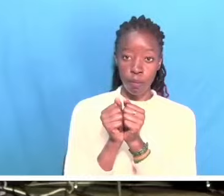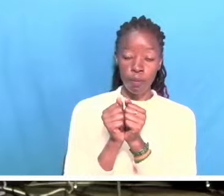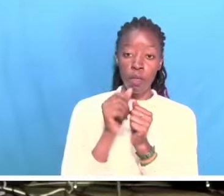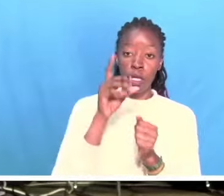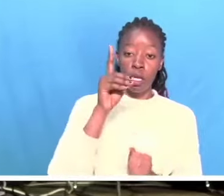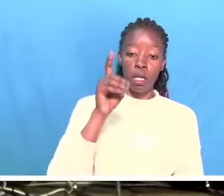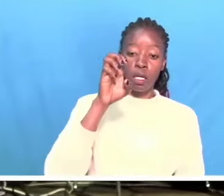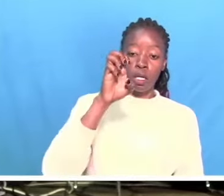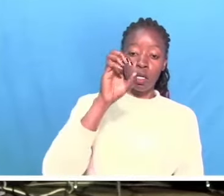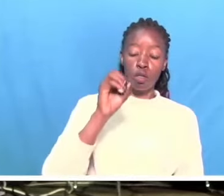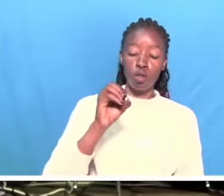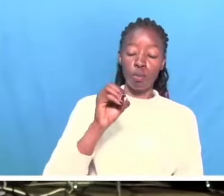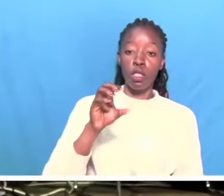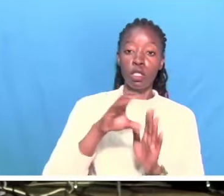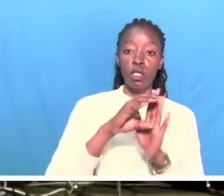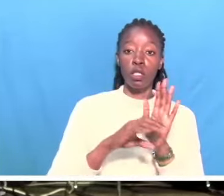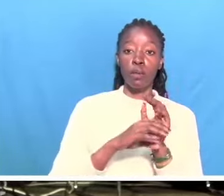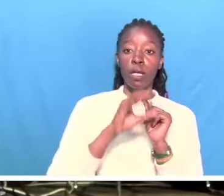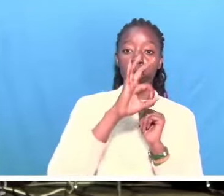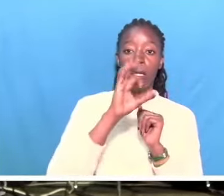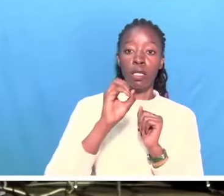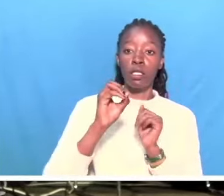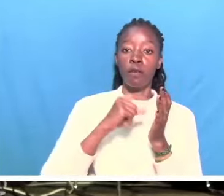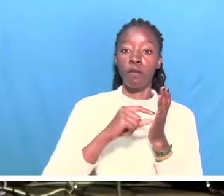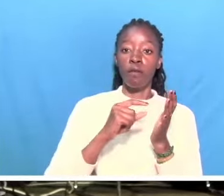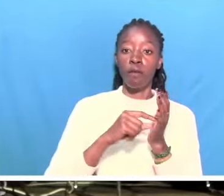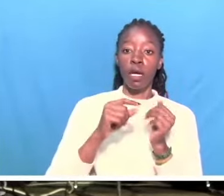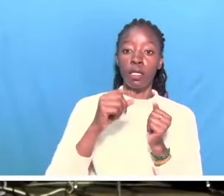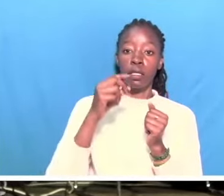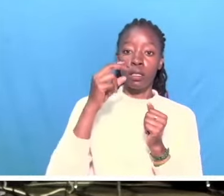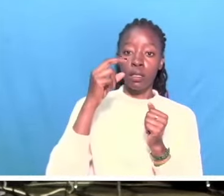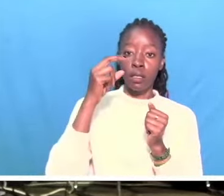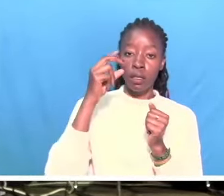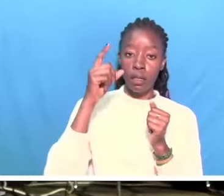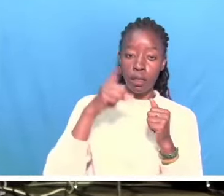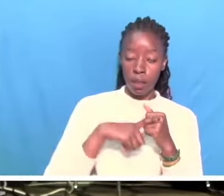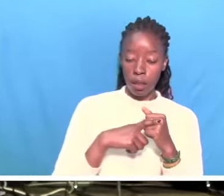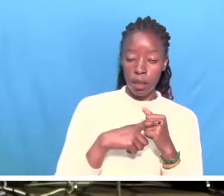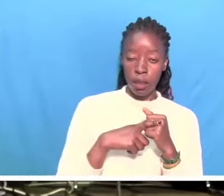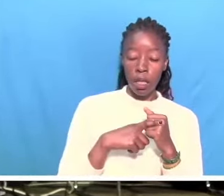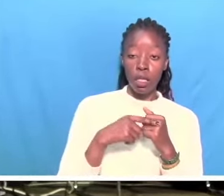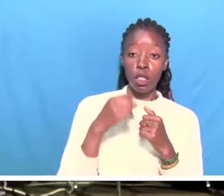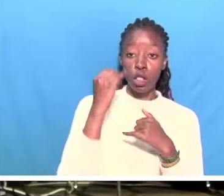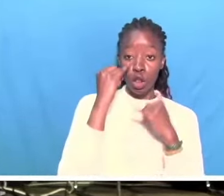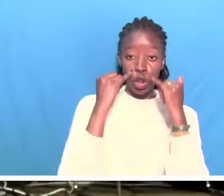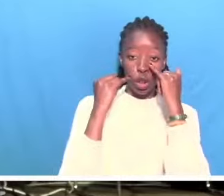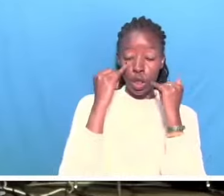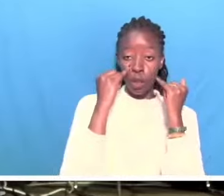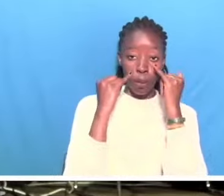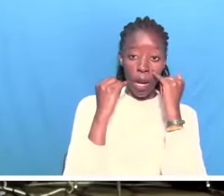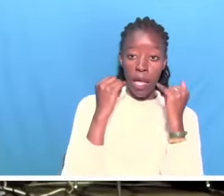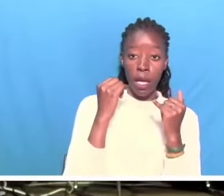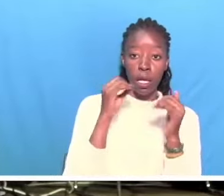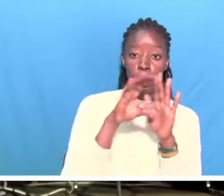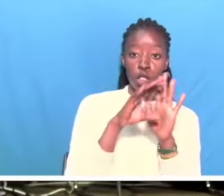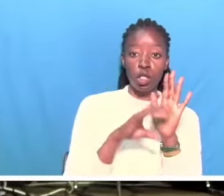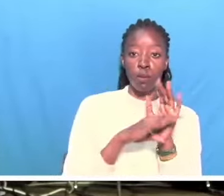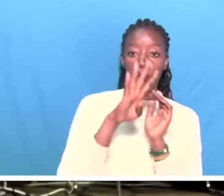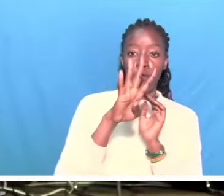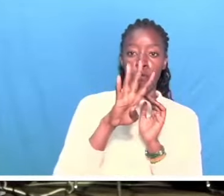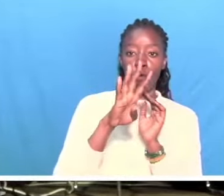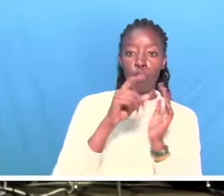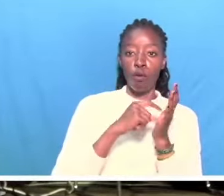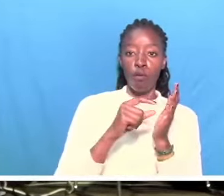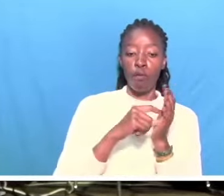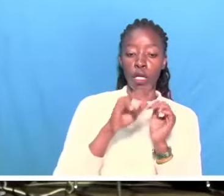30, verse 6, Genesis 17, 10, and Jeremiah 4, 4. The circumcision of the heart. Otherwise, without